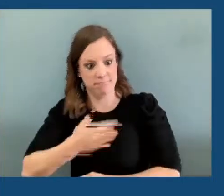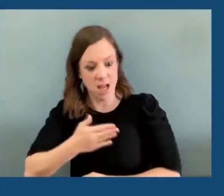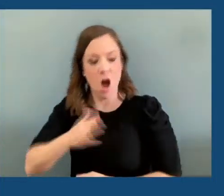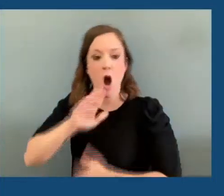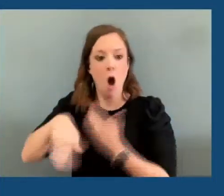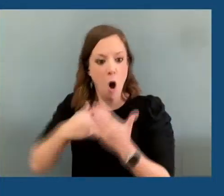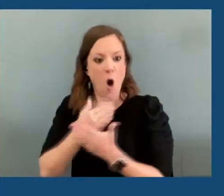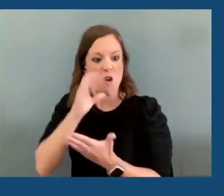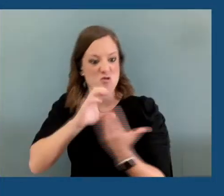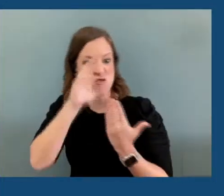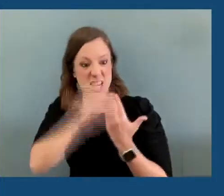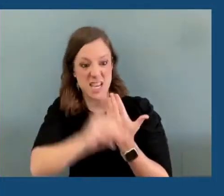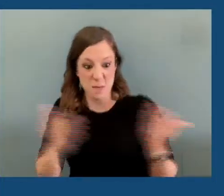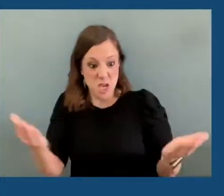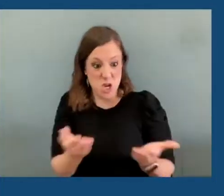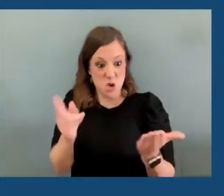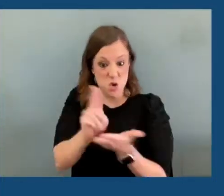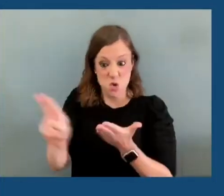a student